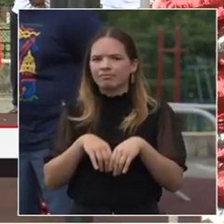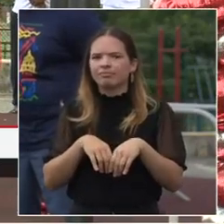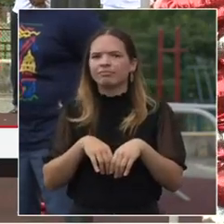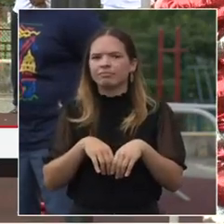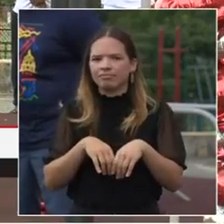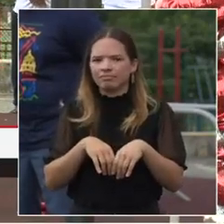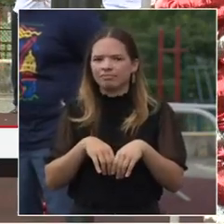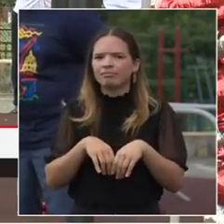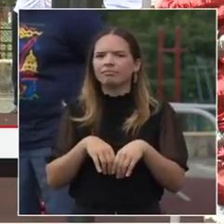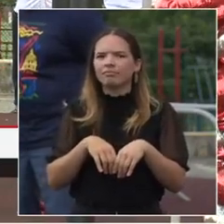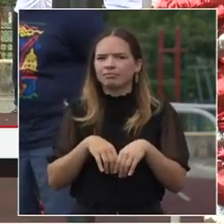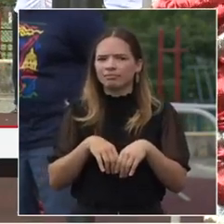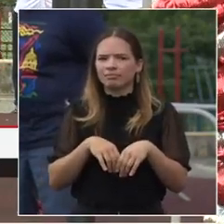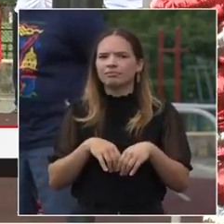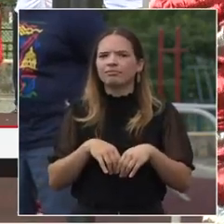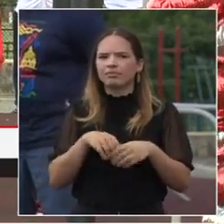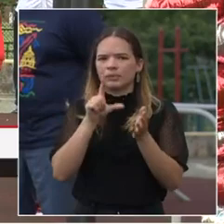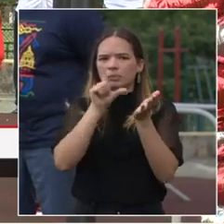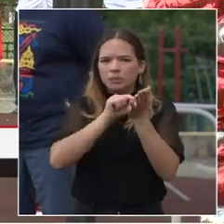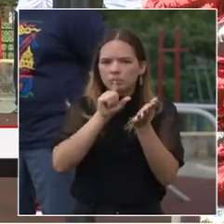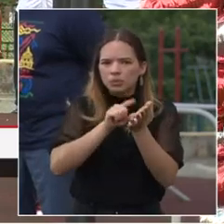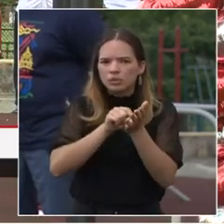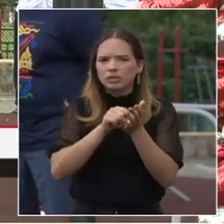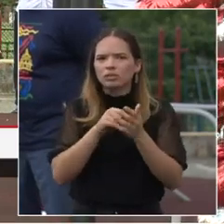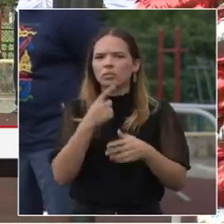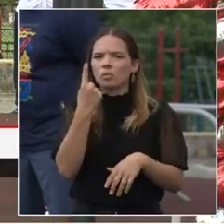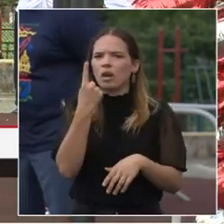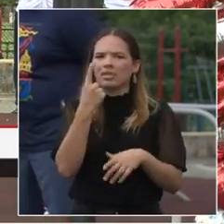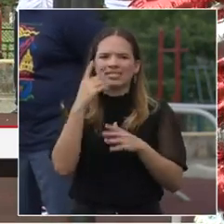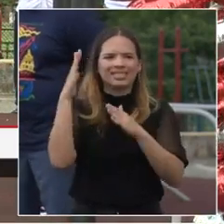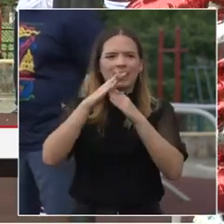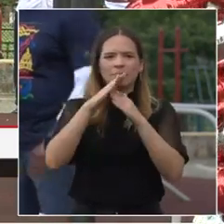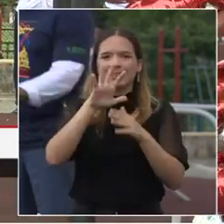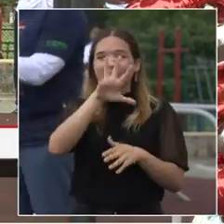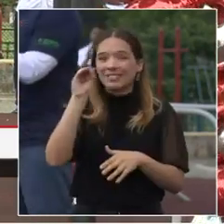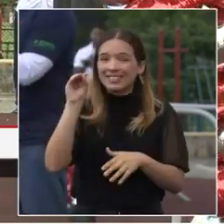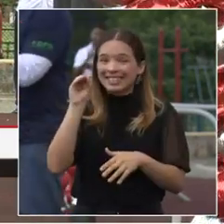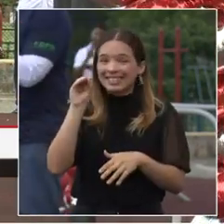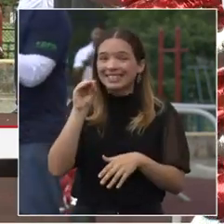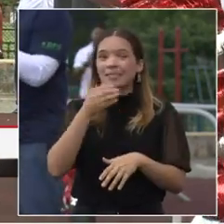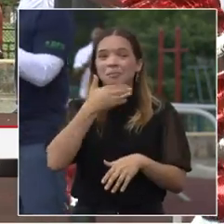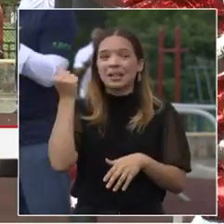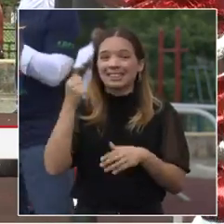her one of the world's 50th greatest leaders.